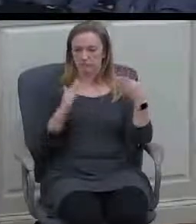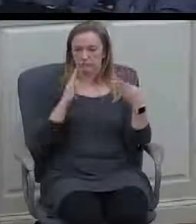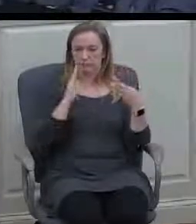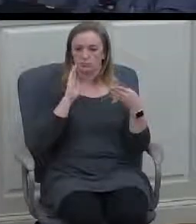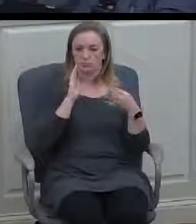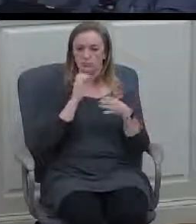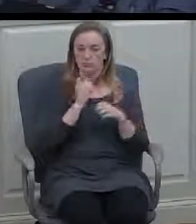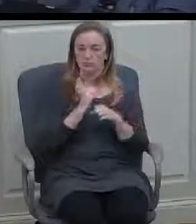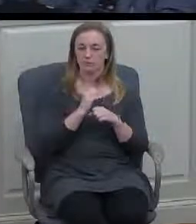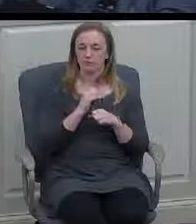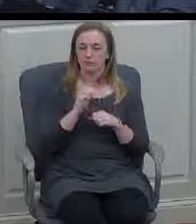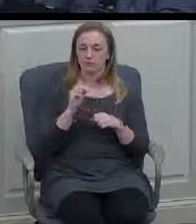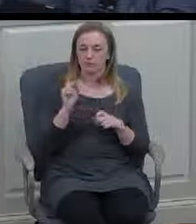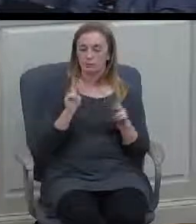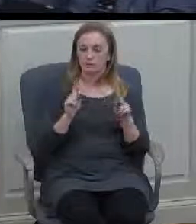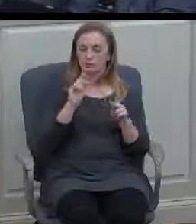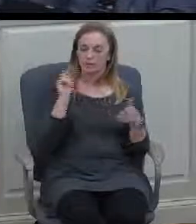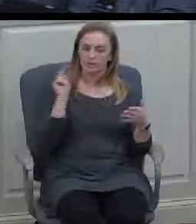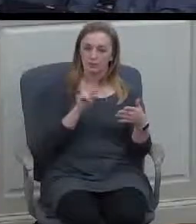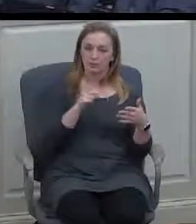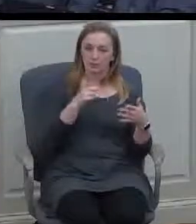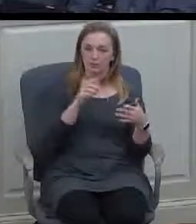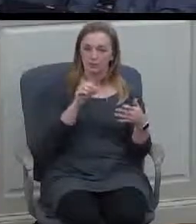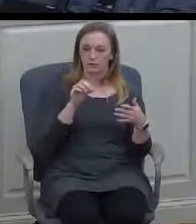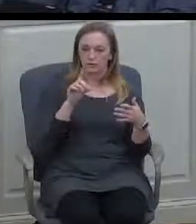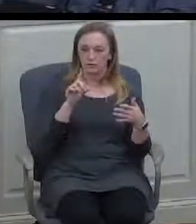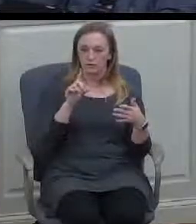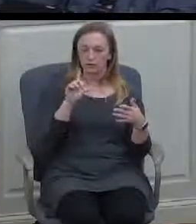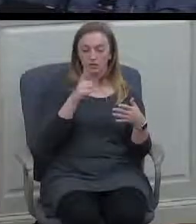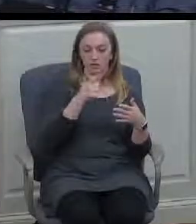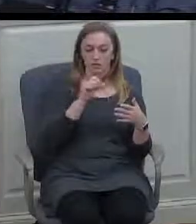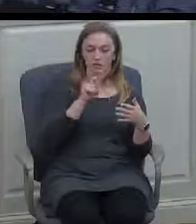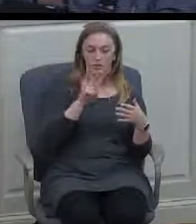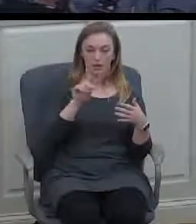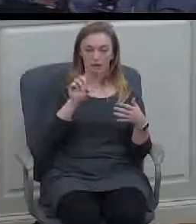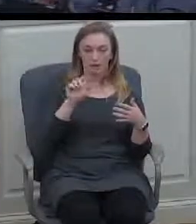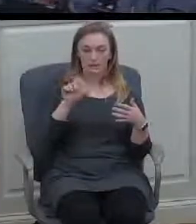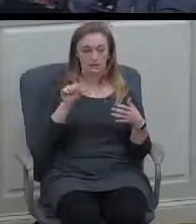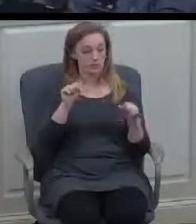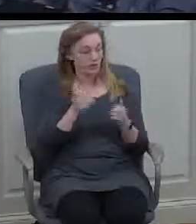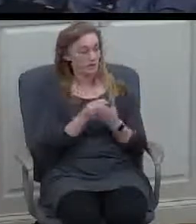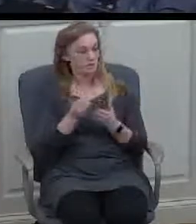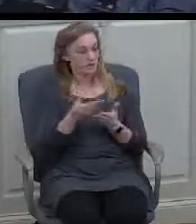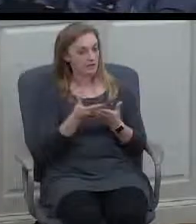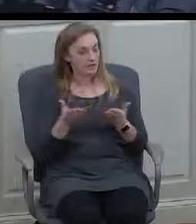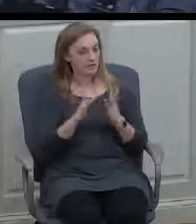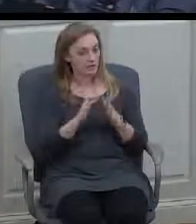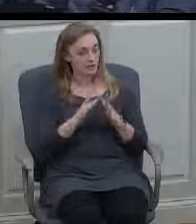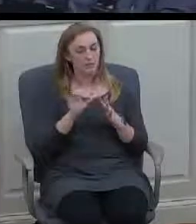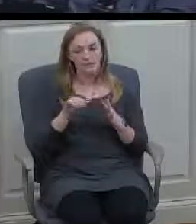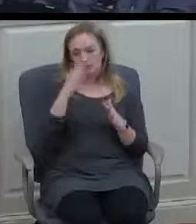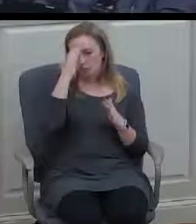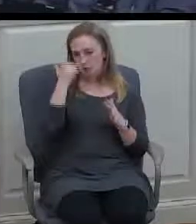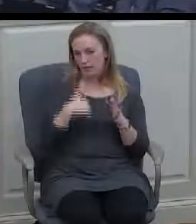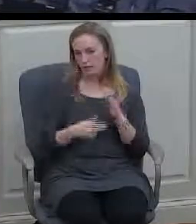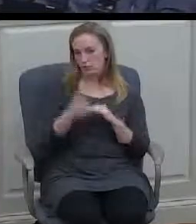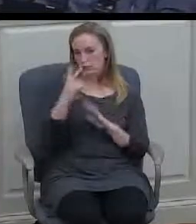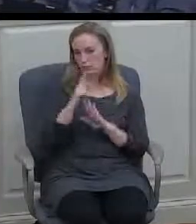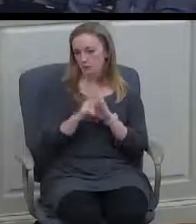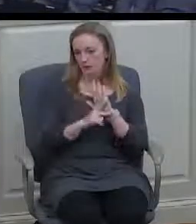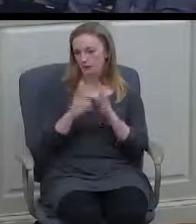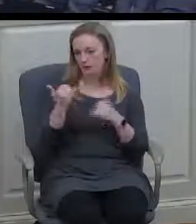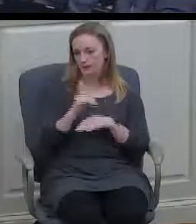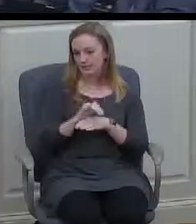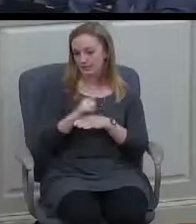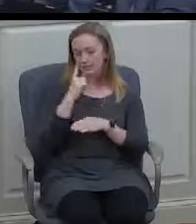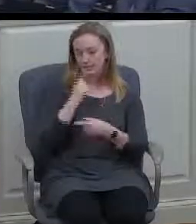people to the Gov Deals website. Okay, so you can buy things online too? You can. So that's why there's two resolutions for you okay. tonight, because